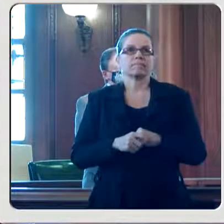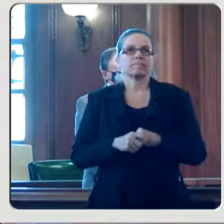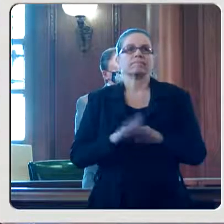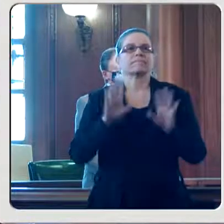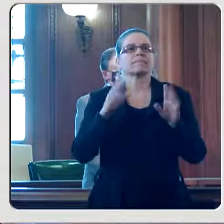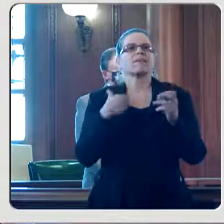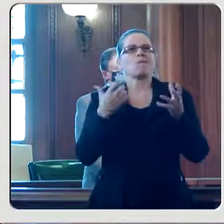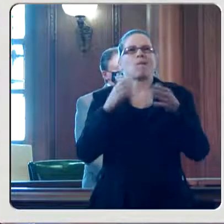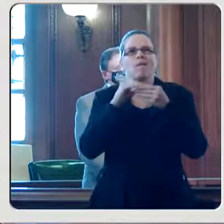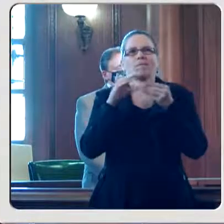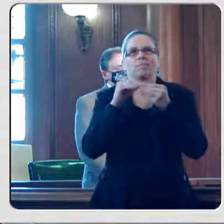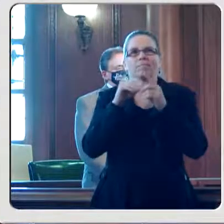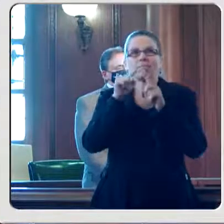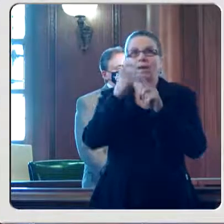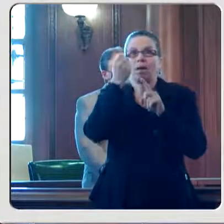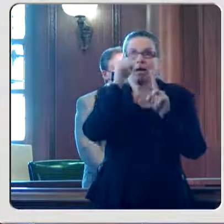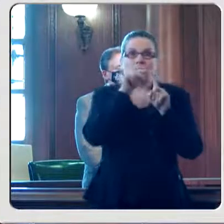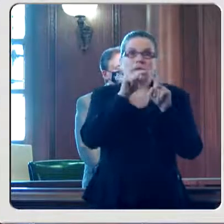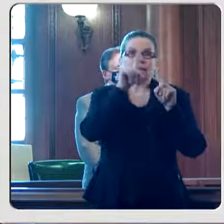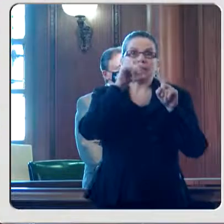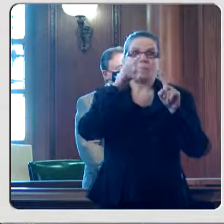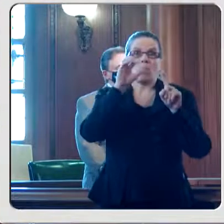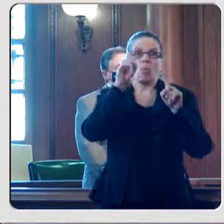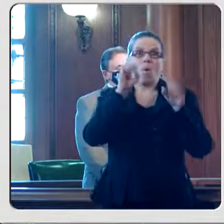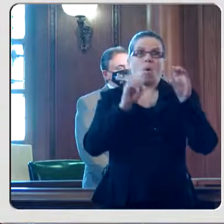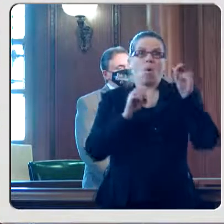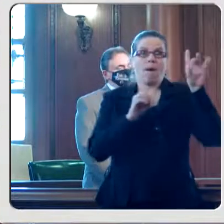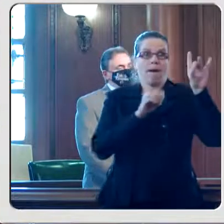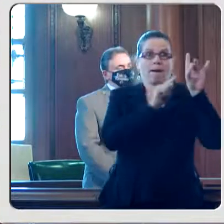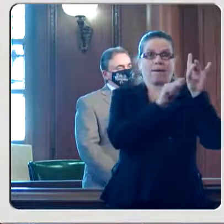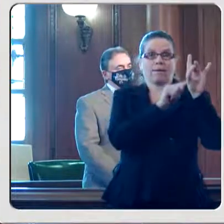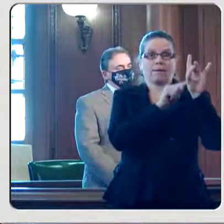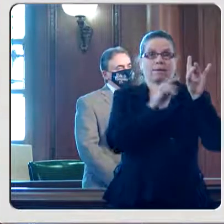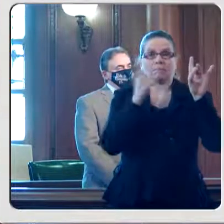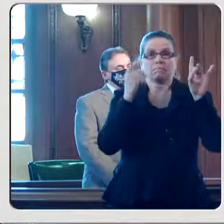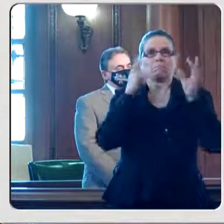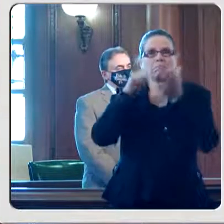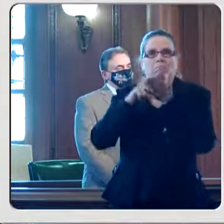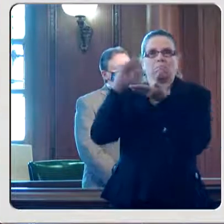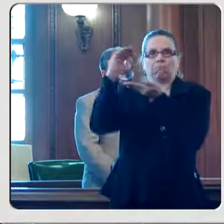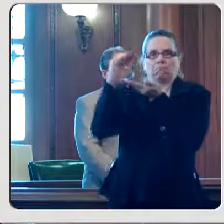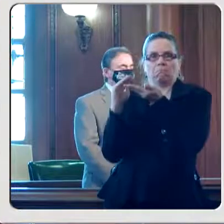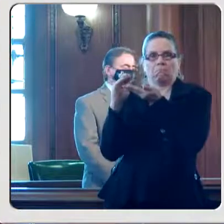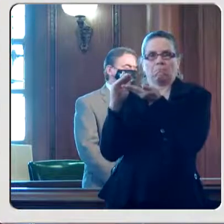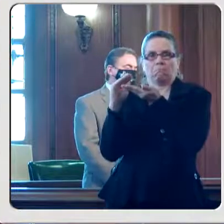in 08, we saw a decrease of 4% in the cases, and in